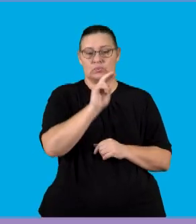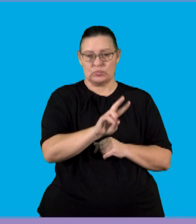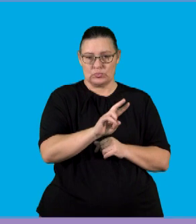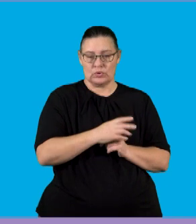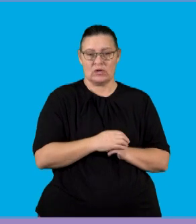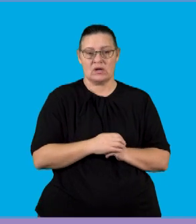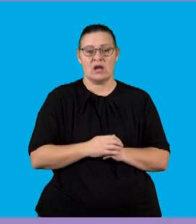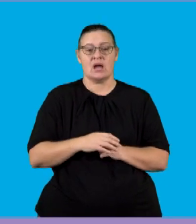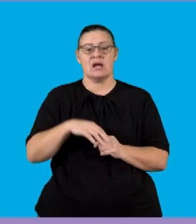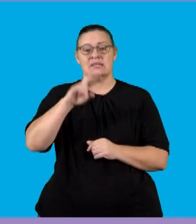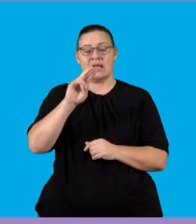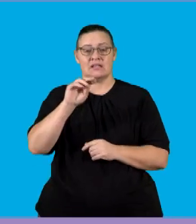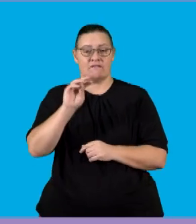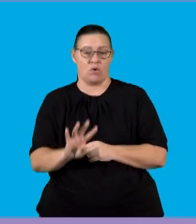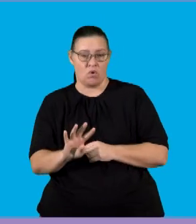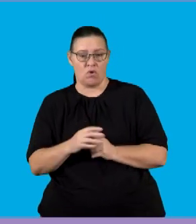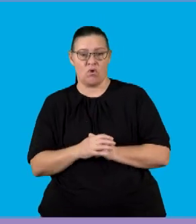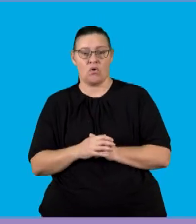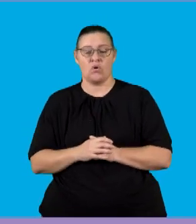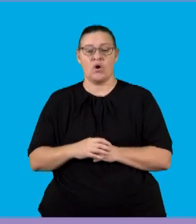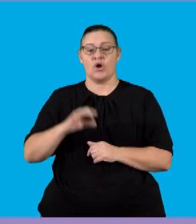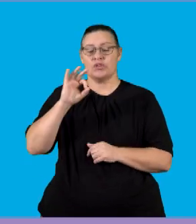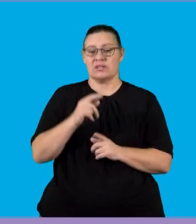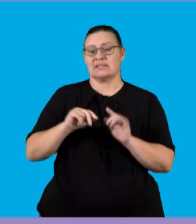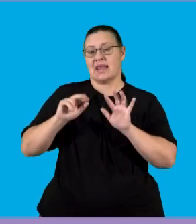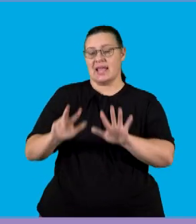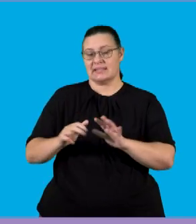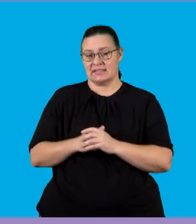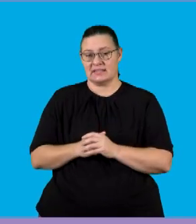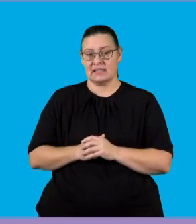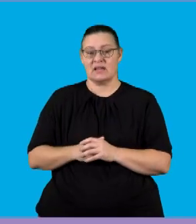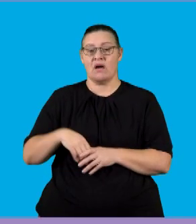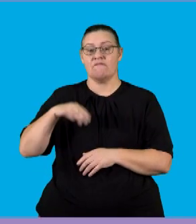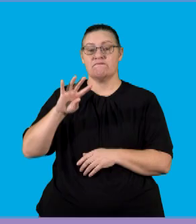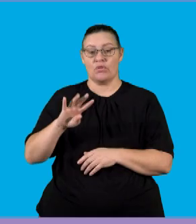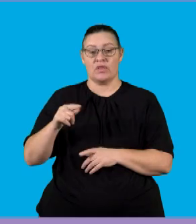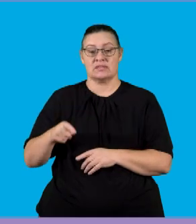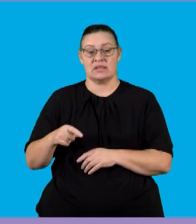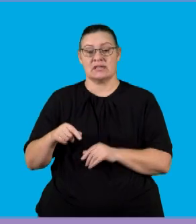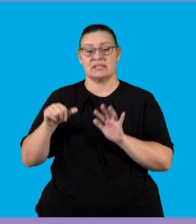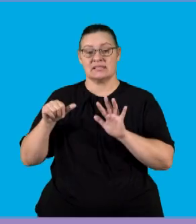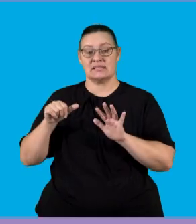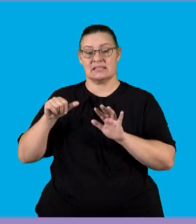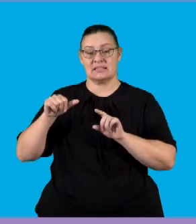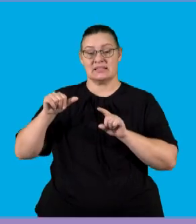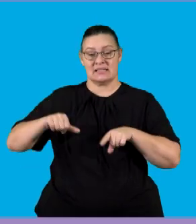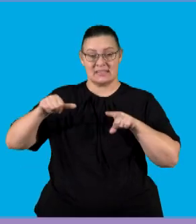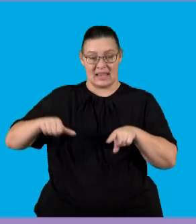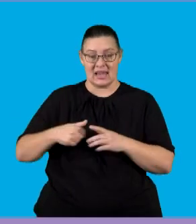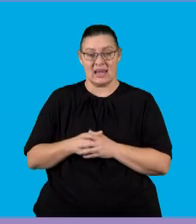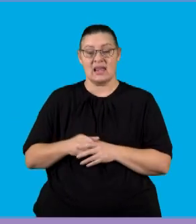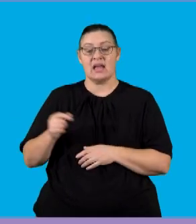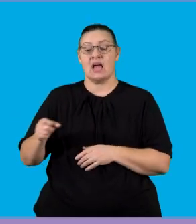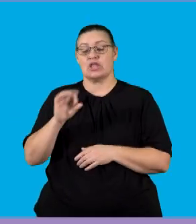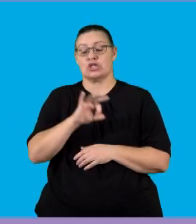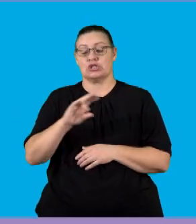2, our second term is a 4, our third term is an 8, our fourth term is a 16,